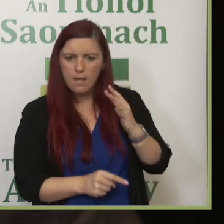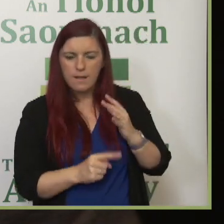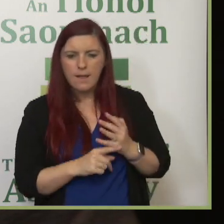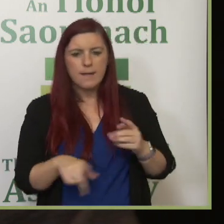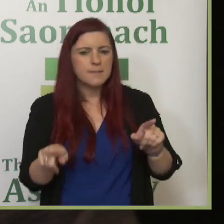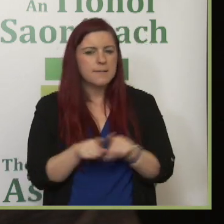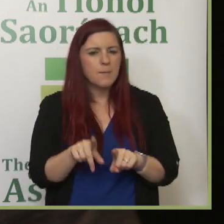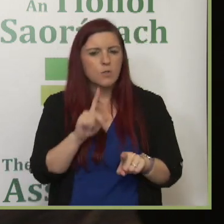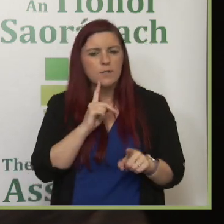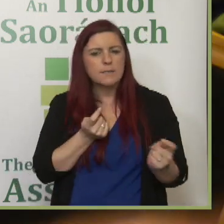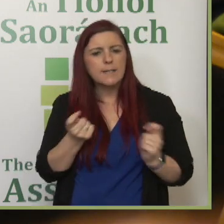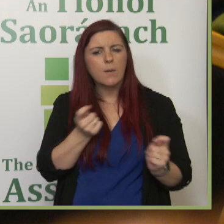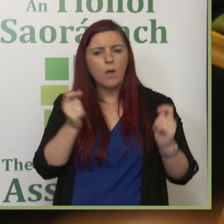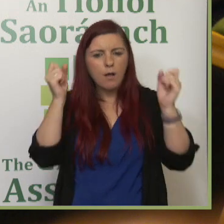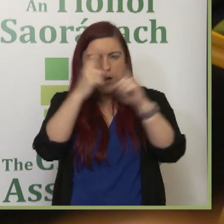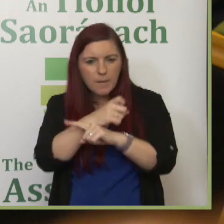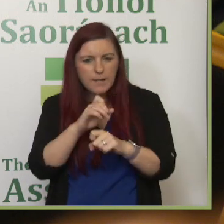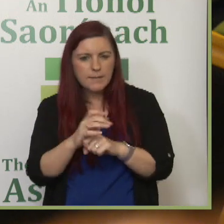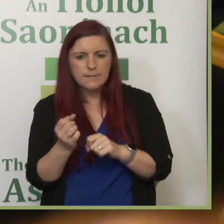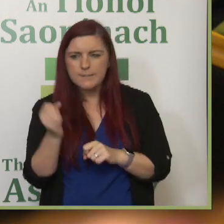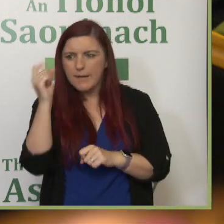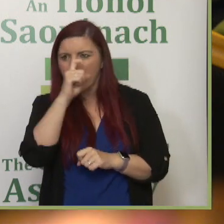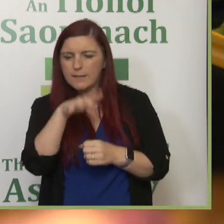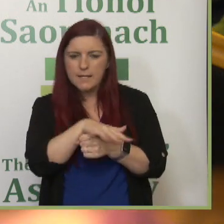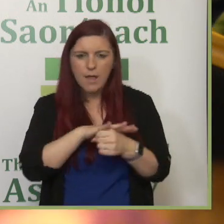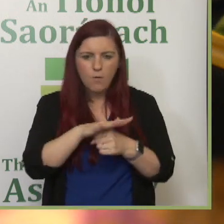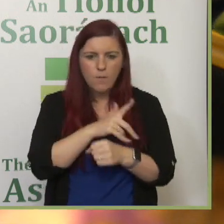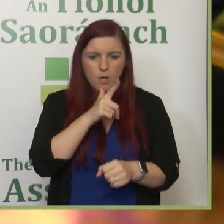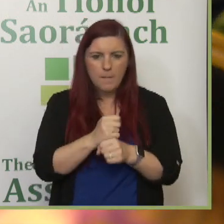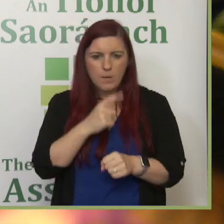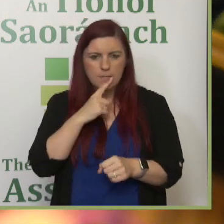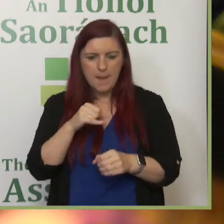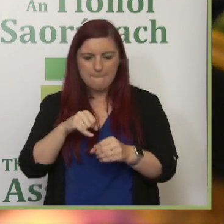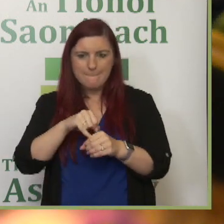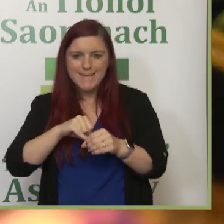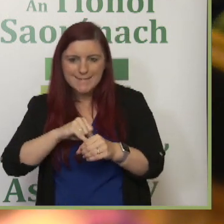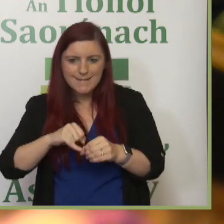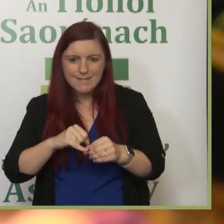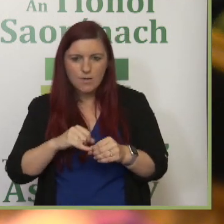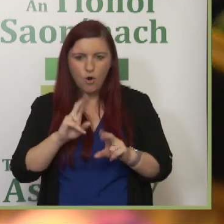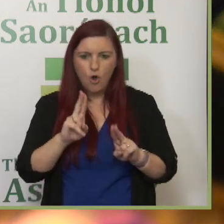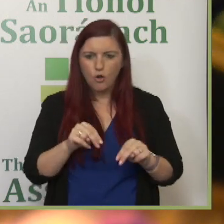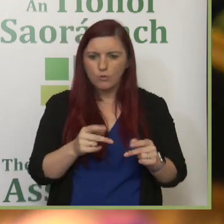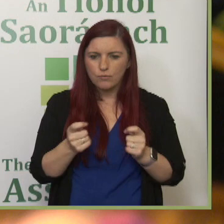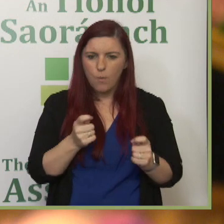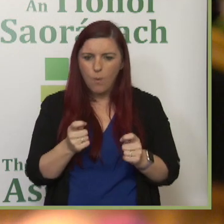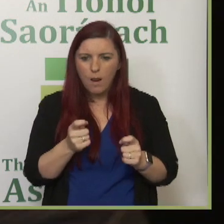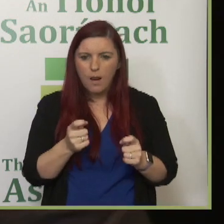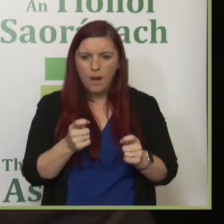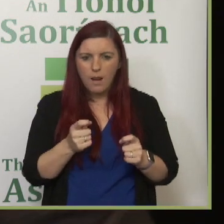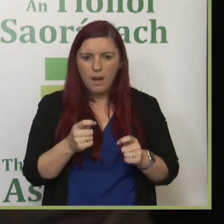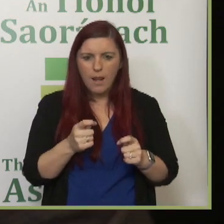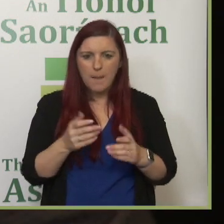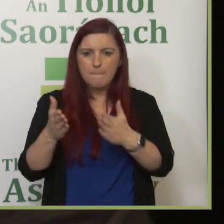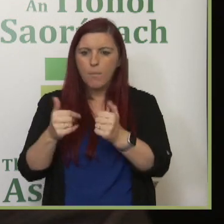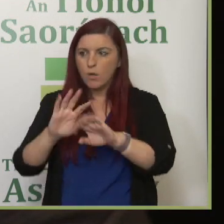and difficult area of misused medicines, fake medicines, uncontrolled medicinal products, some of these bought online from outside Europe,